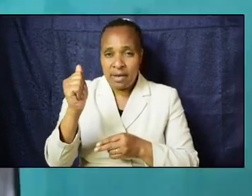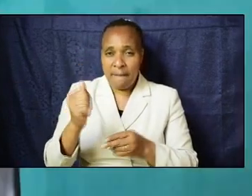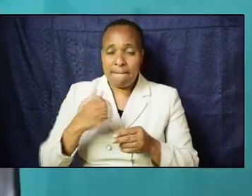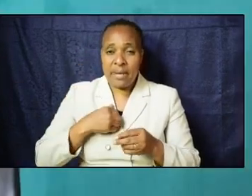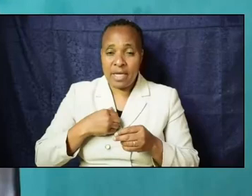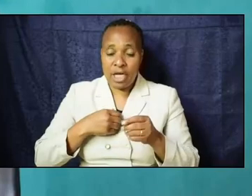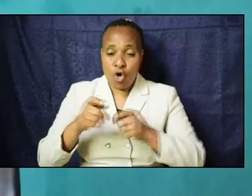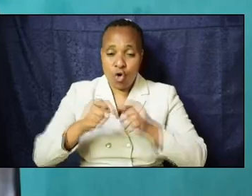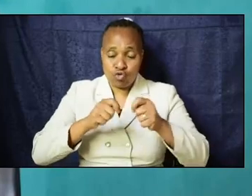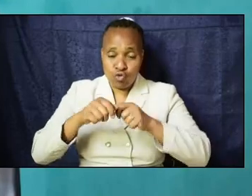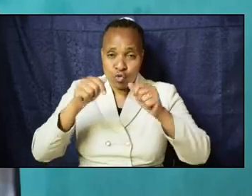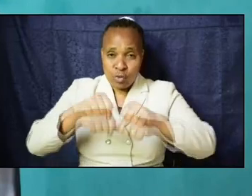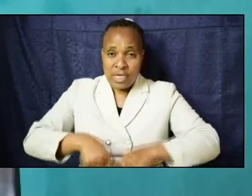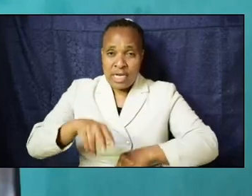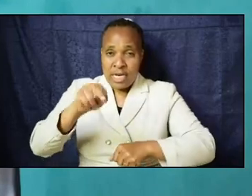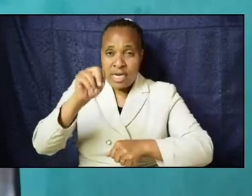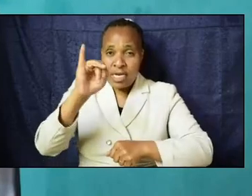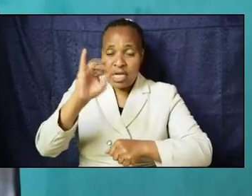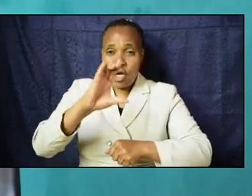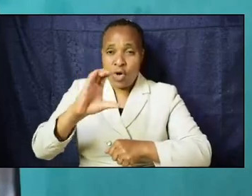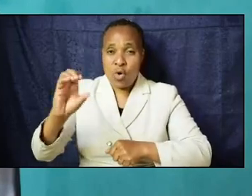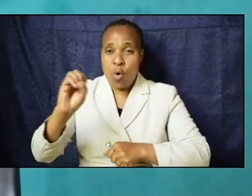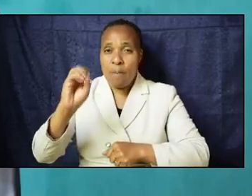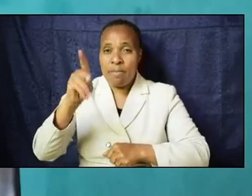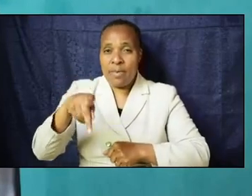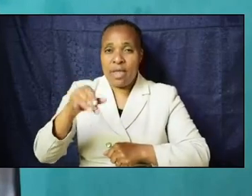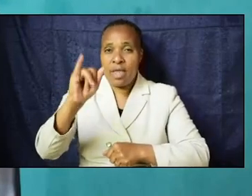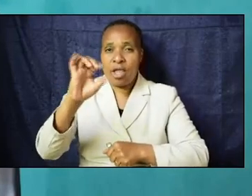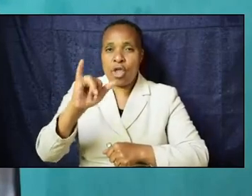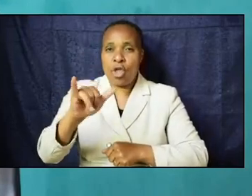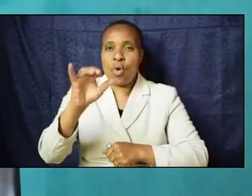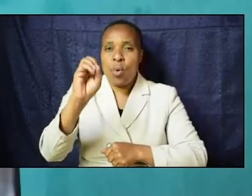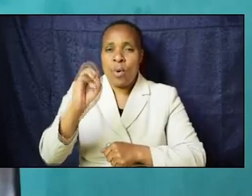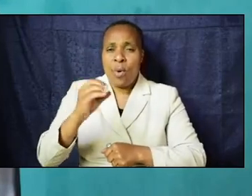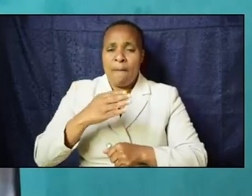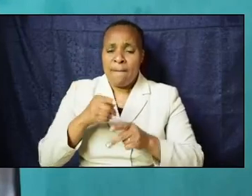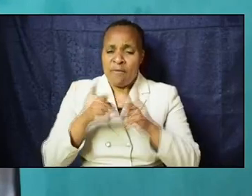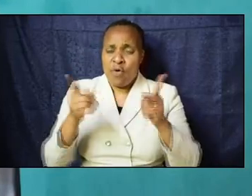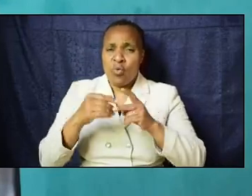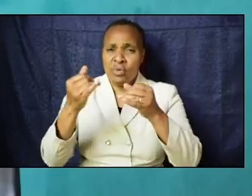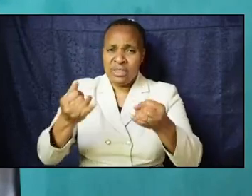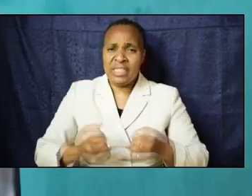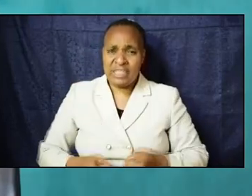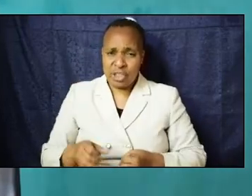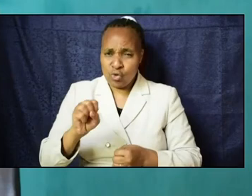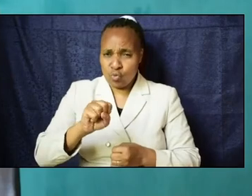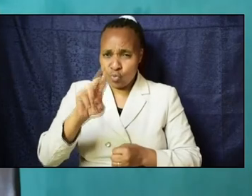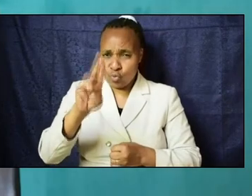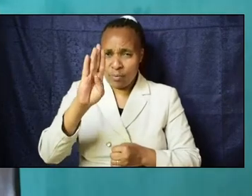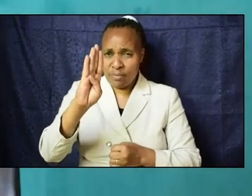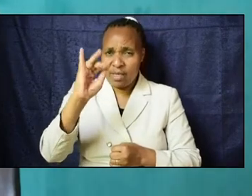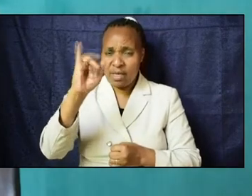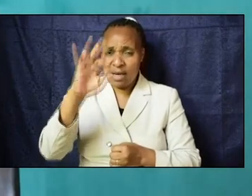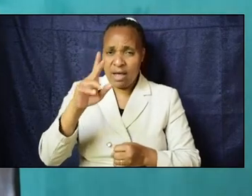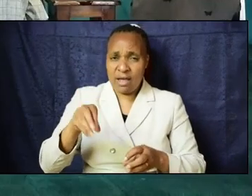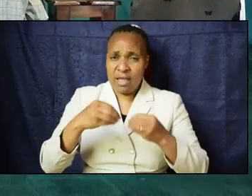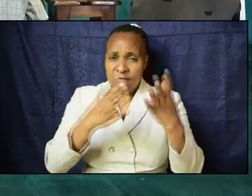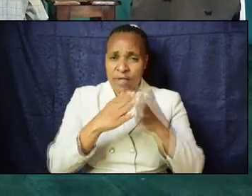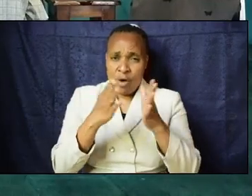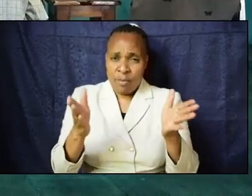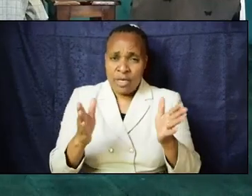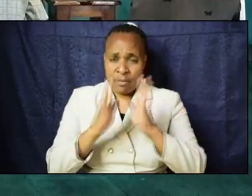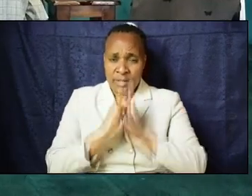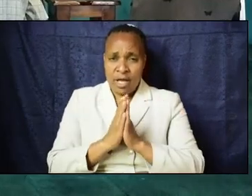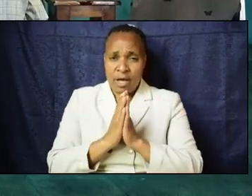My name is Nico Opio. And before we begin, I'd like to invite Sabira to give us the opening prayer.